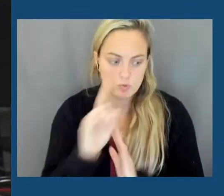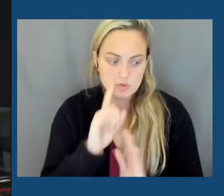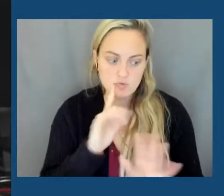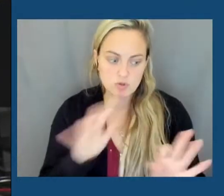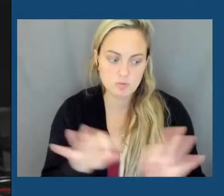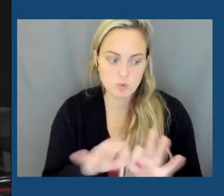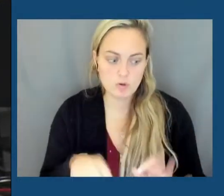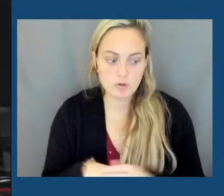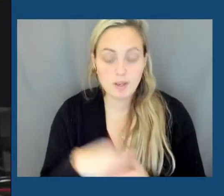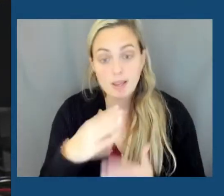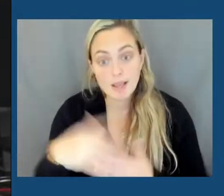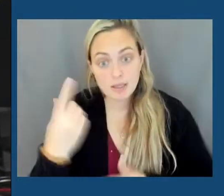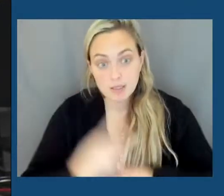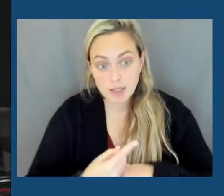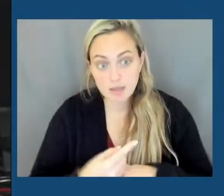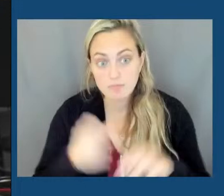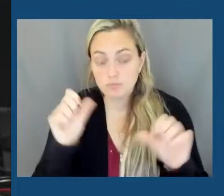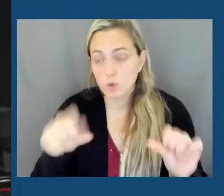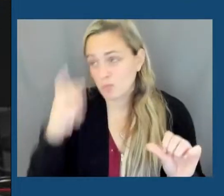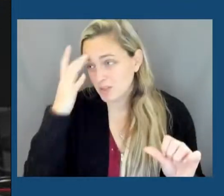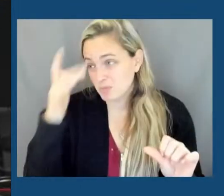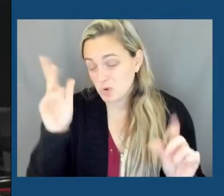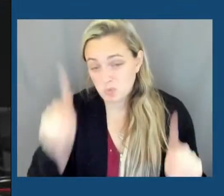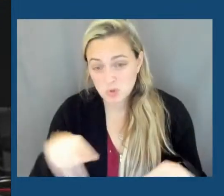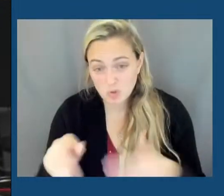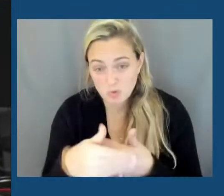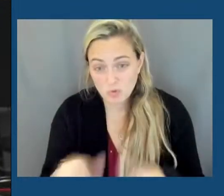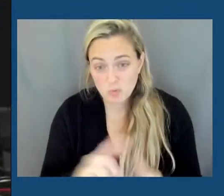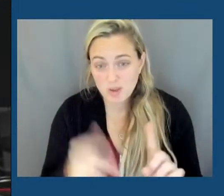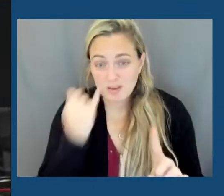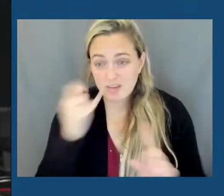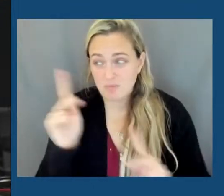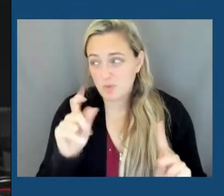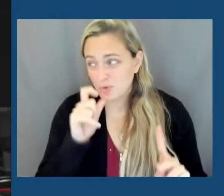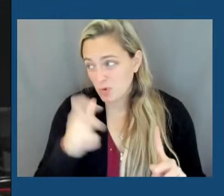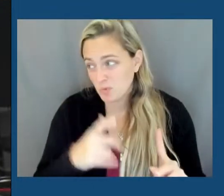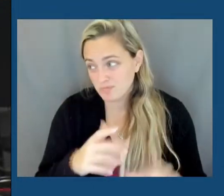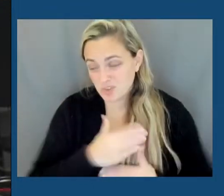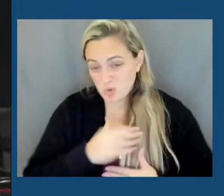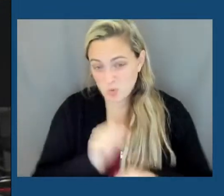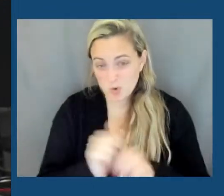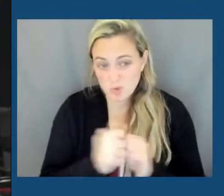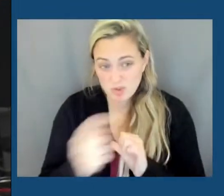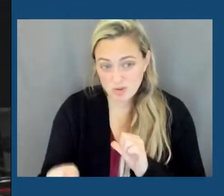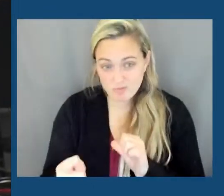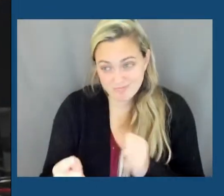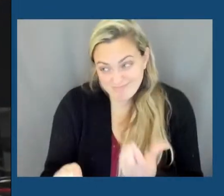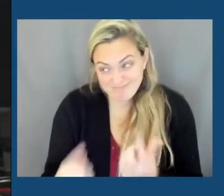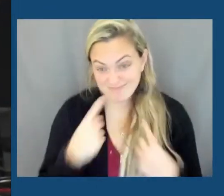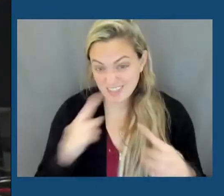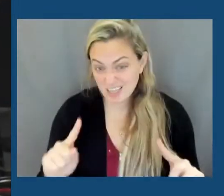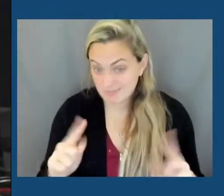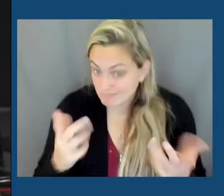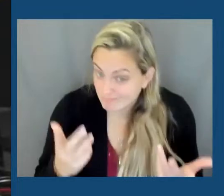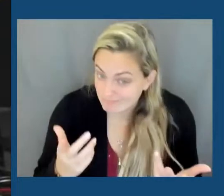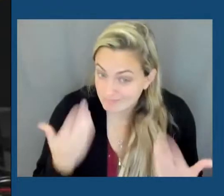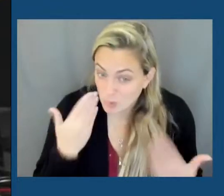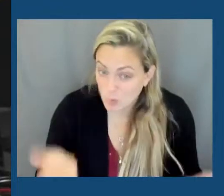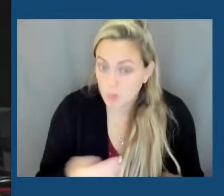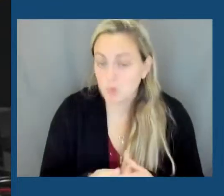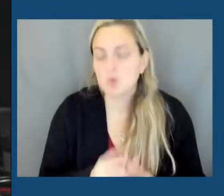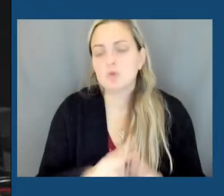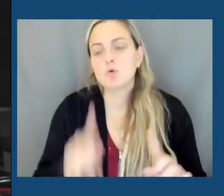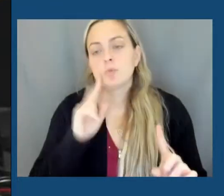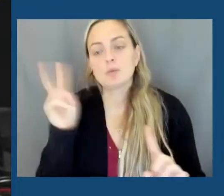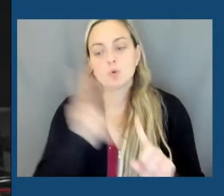At the end of the day, you can be the smartest person in the room, but if people don't like working with you, I don't know how far you're going to get. So being able to implement